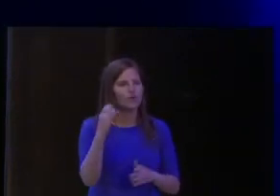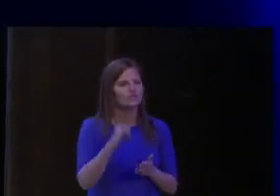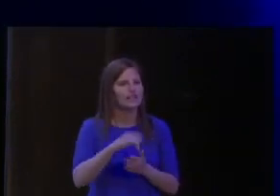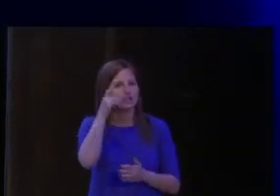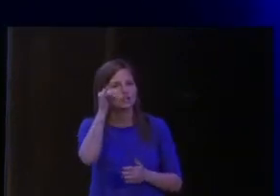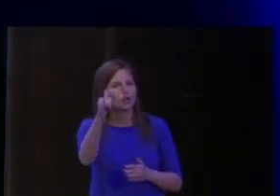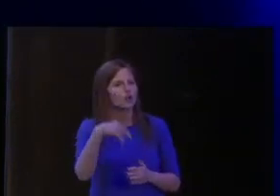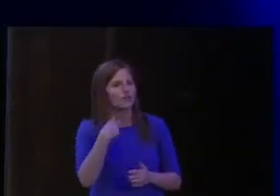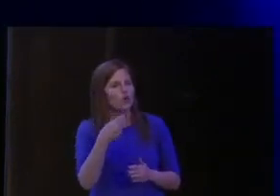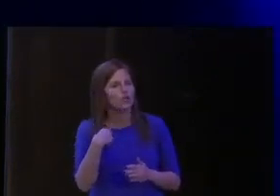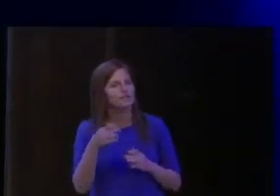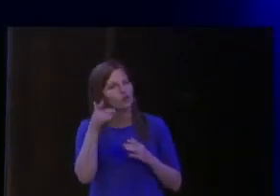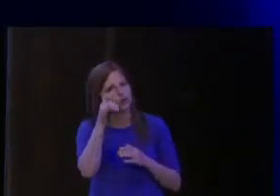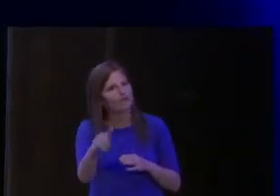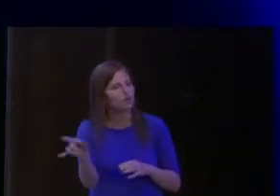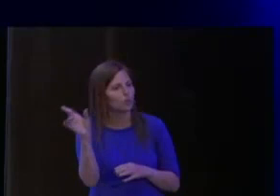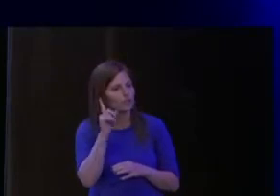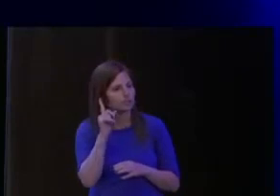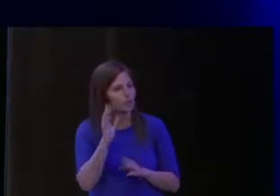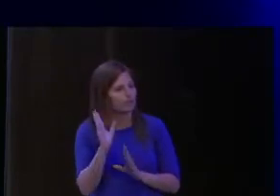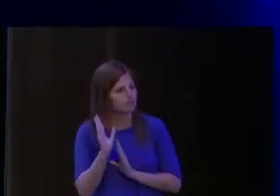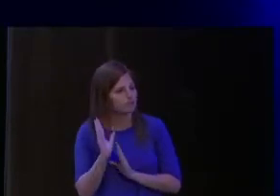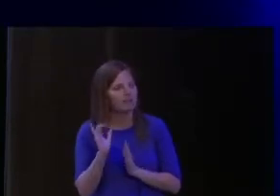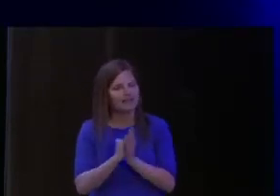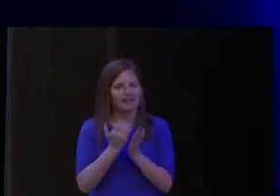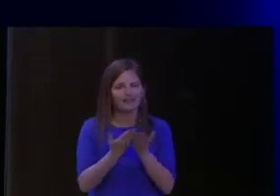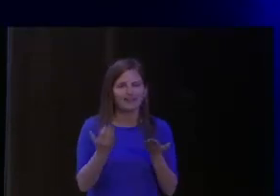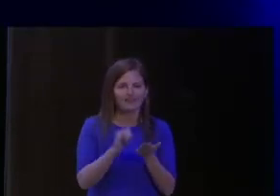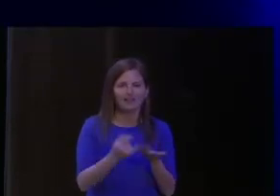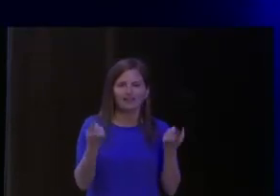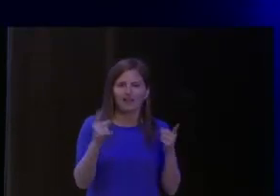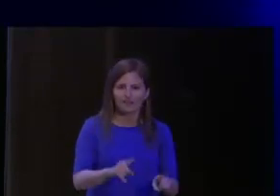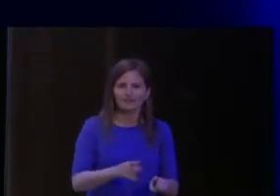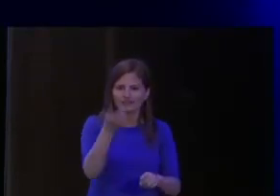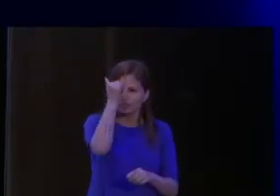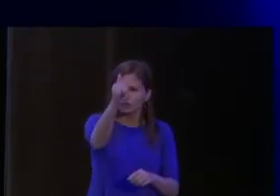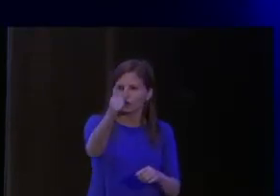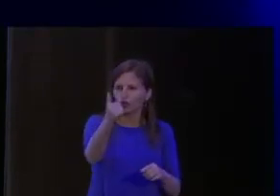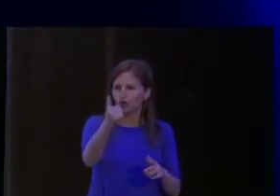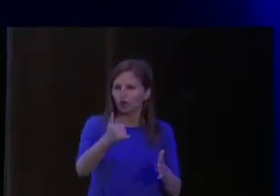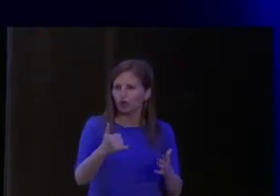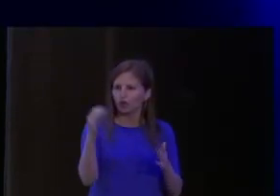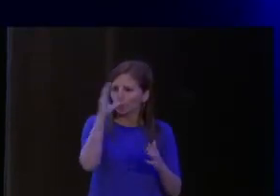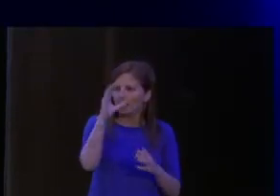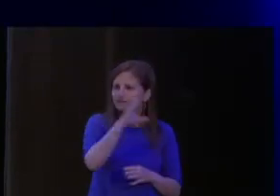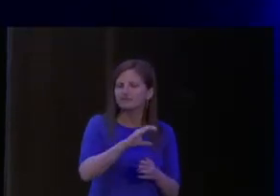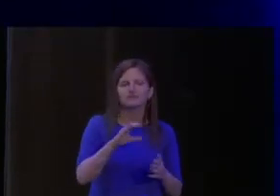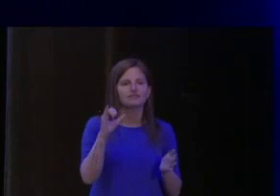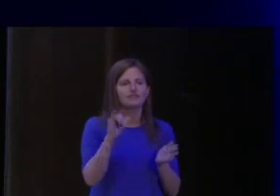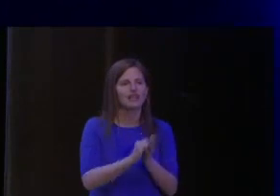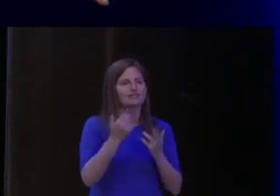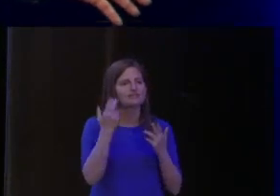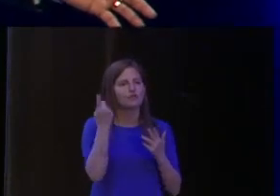eternal voice forever whispering within our ear, that thing which causes the eternal quest, that thing which forever sings